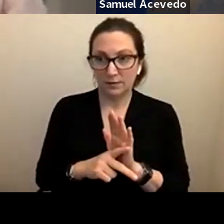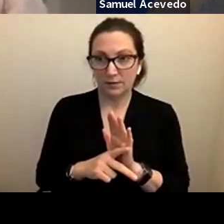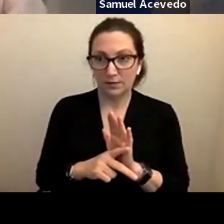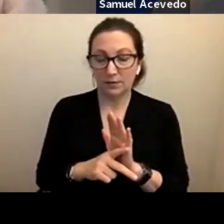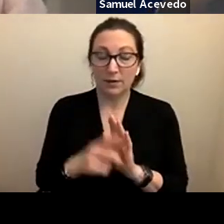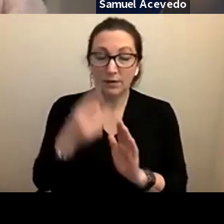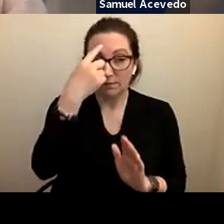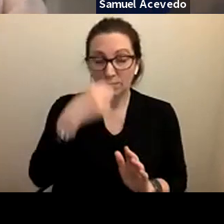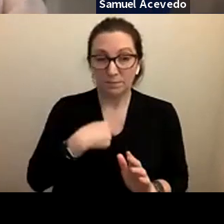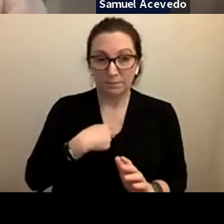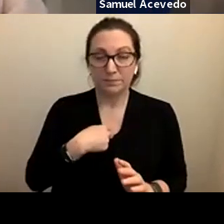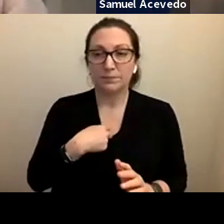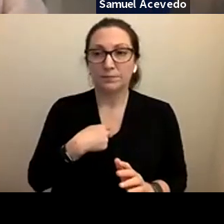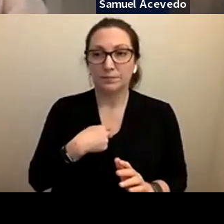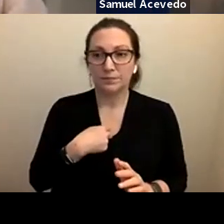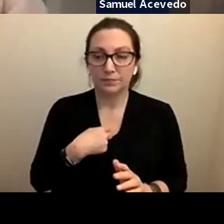helpful to understand,